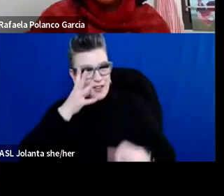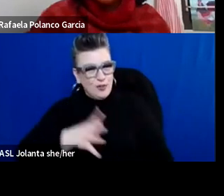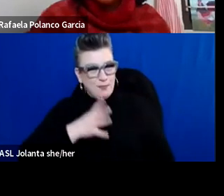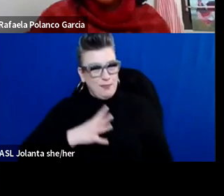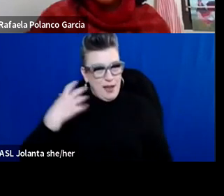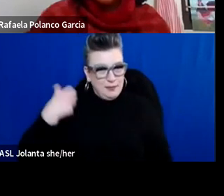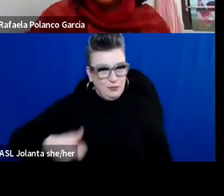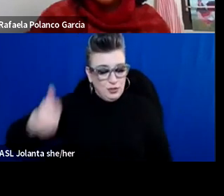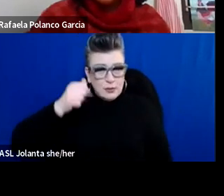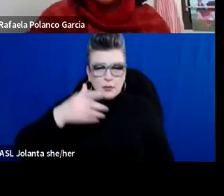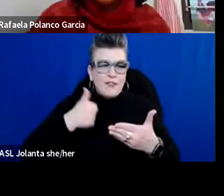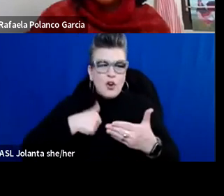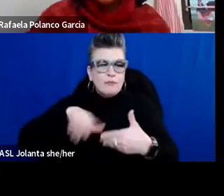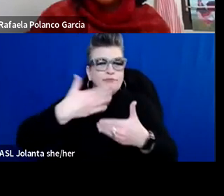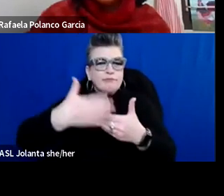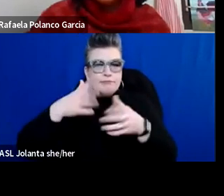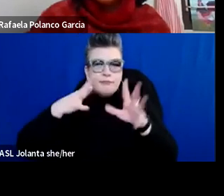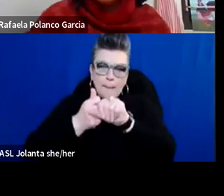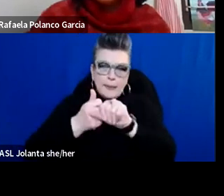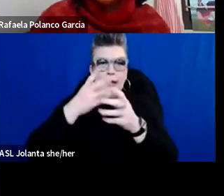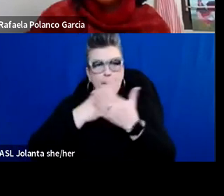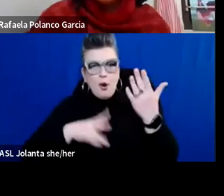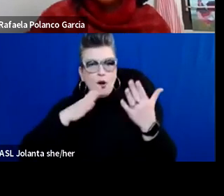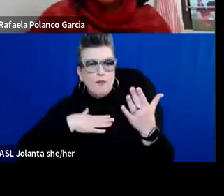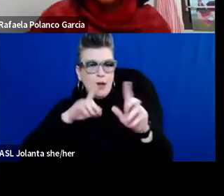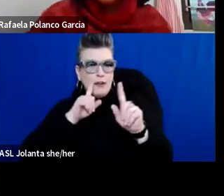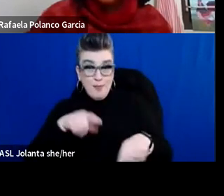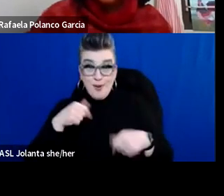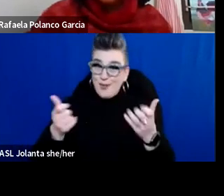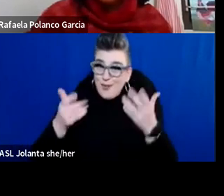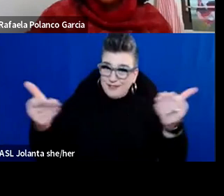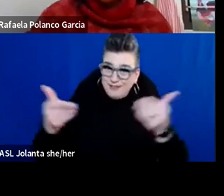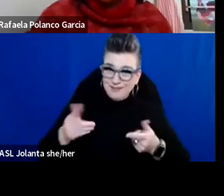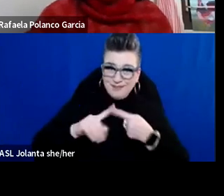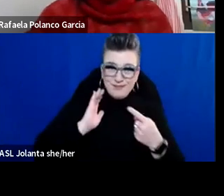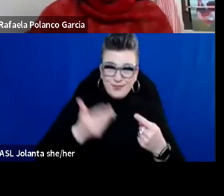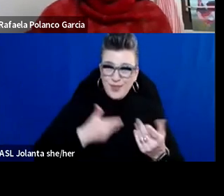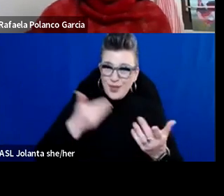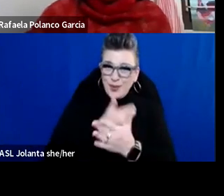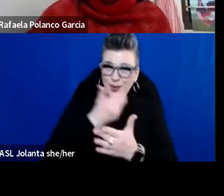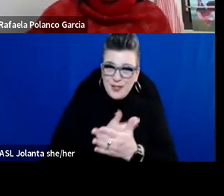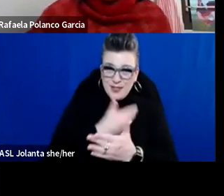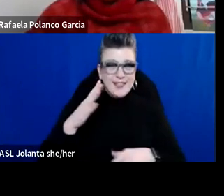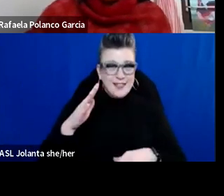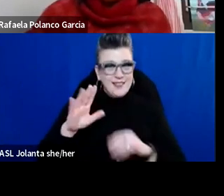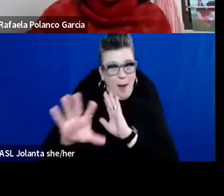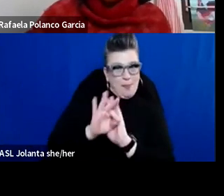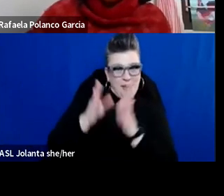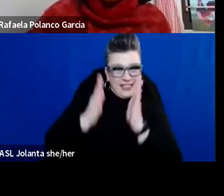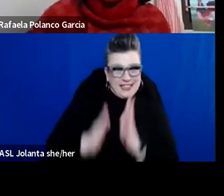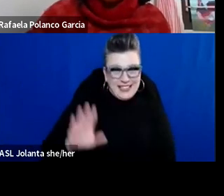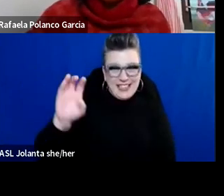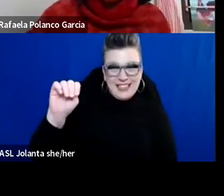the updates in the portion of my report i'd like to also extend another welcome to our newest school committee appointee mr